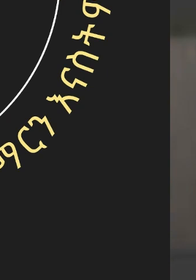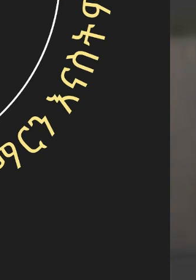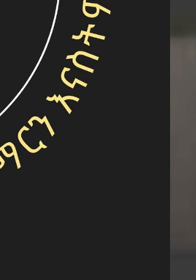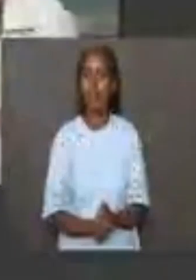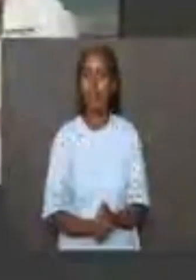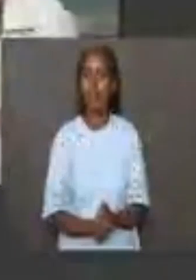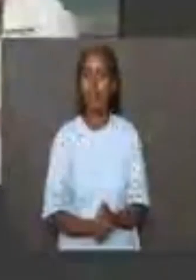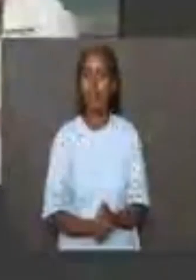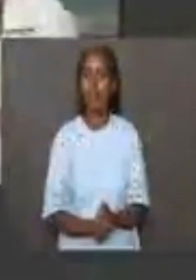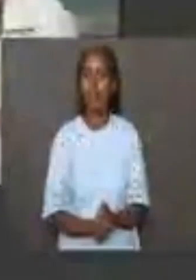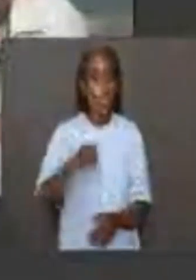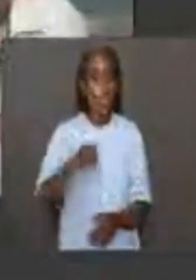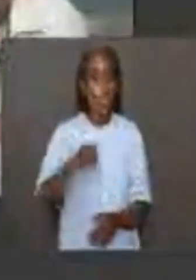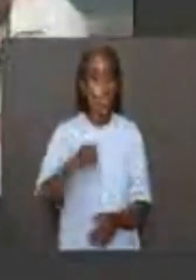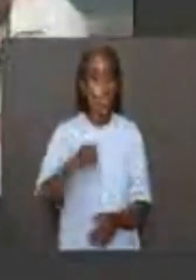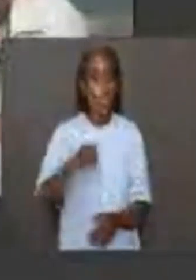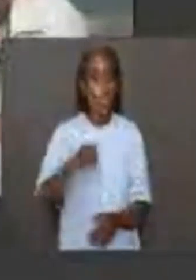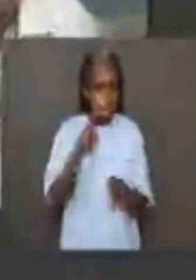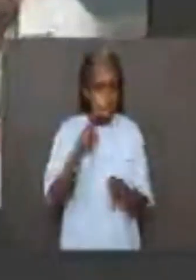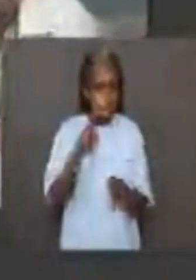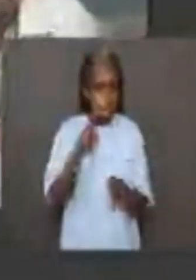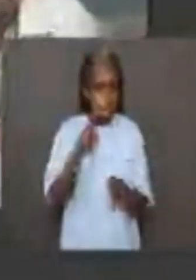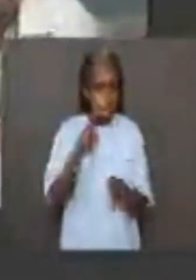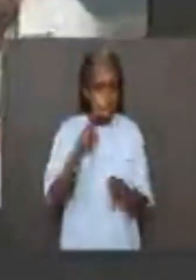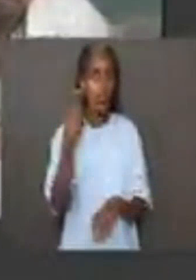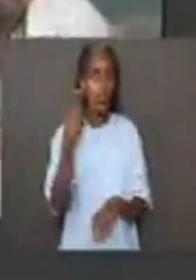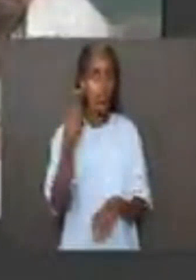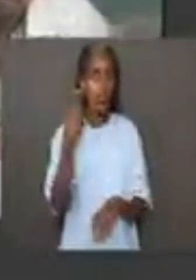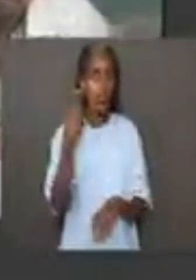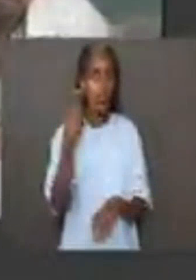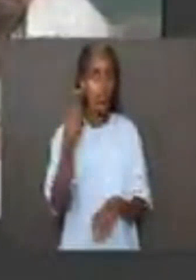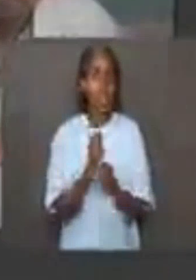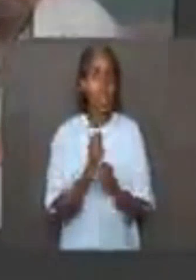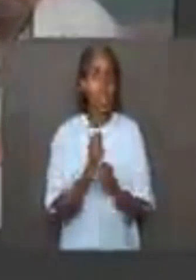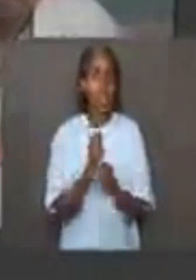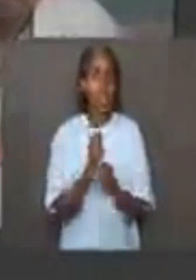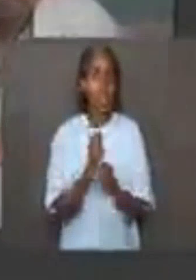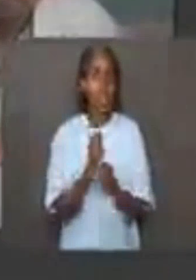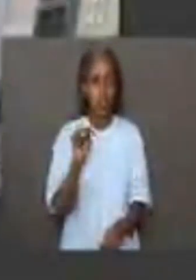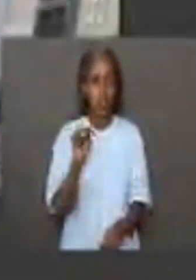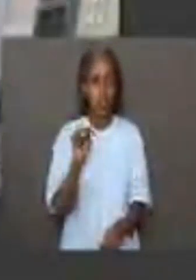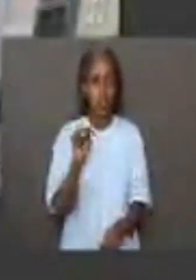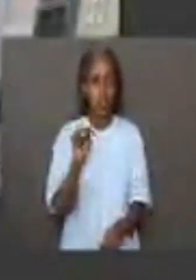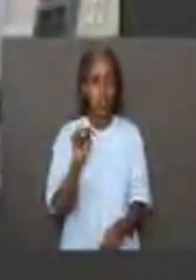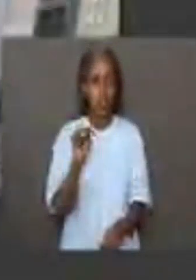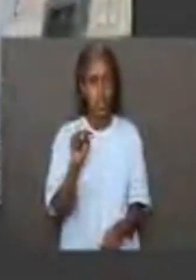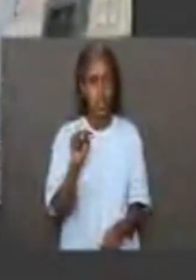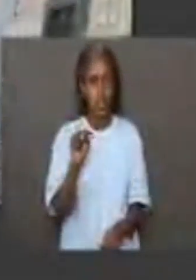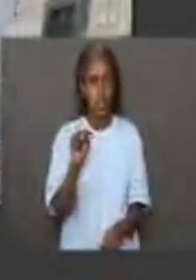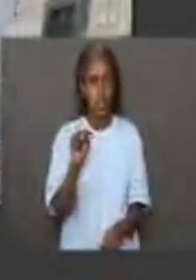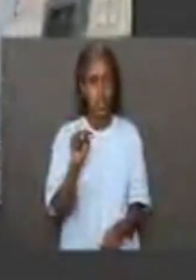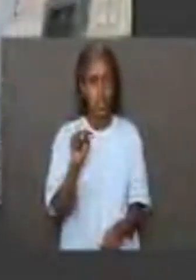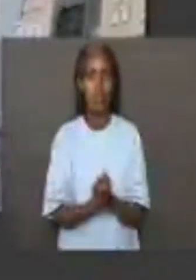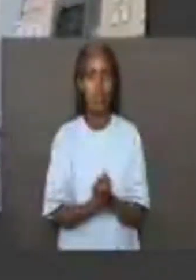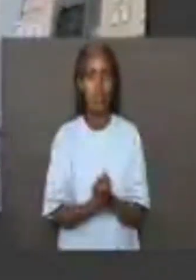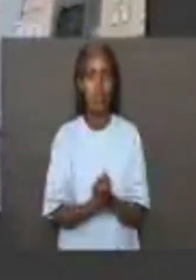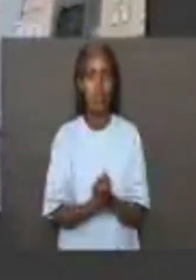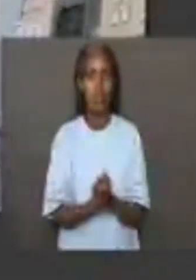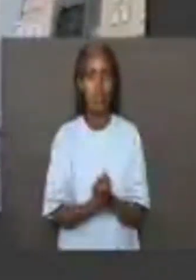Other people that use scientific notation are doctors,